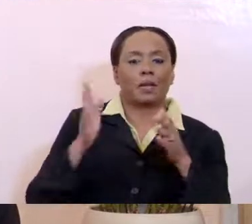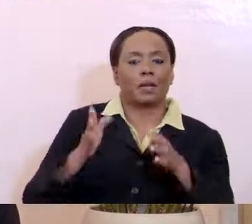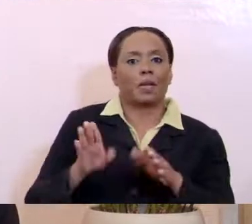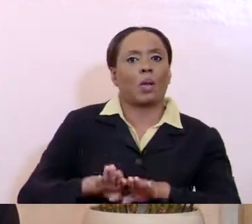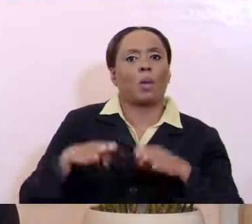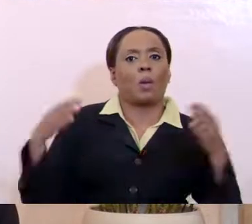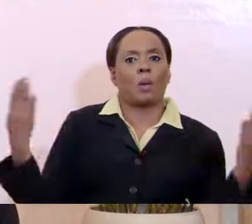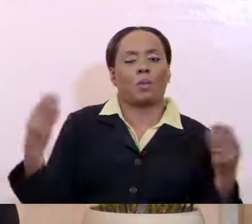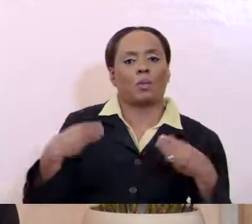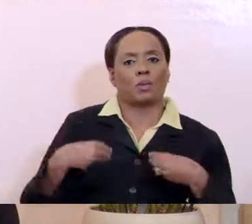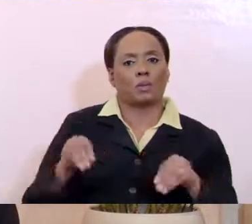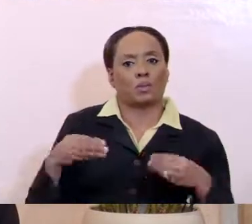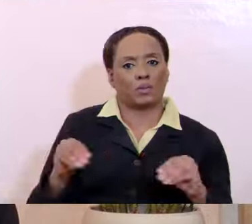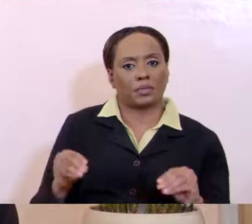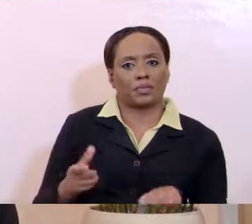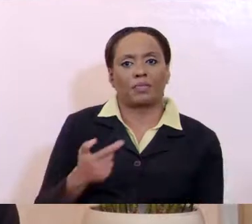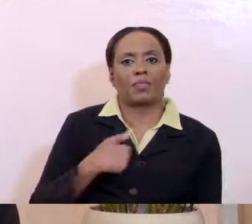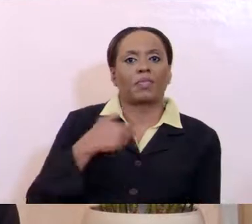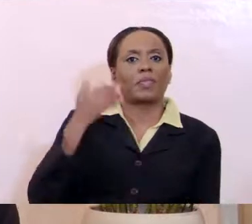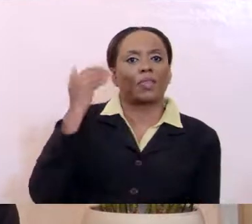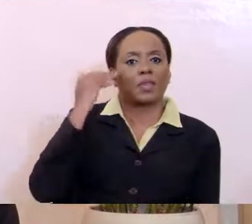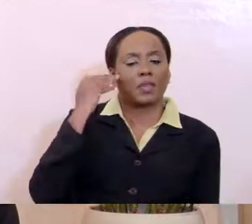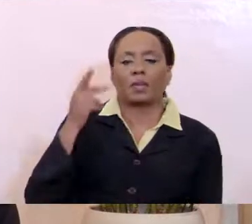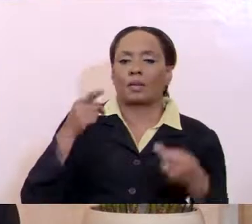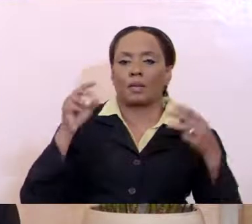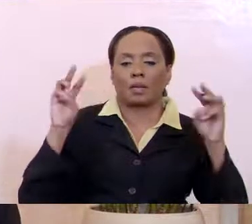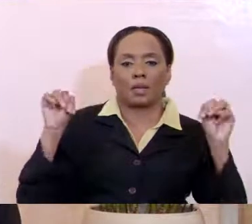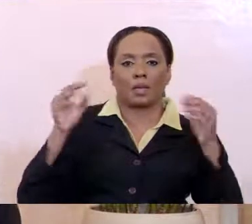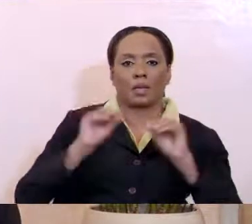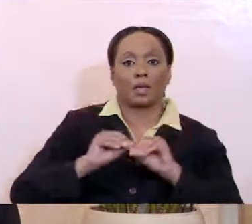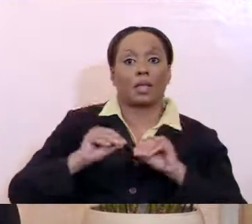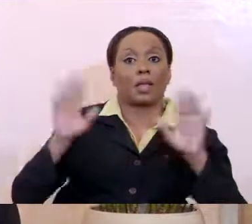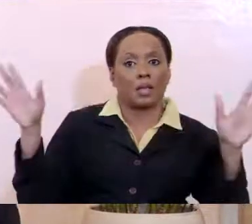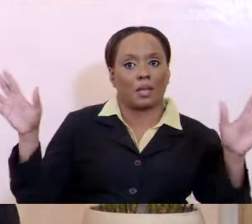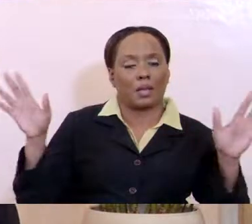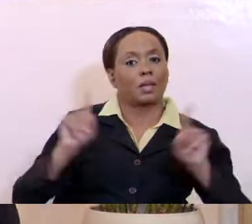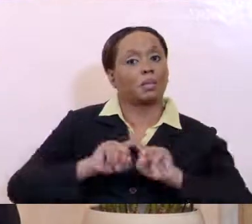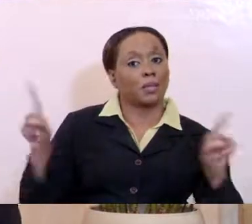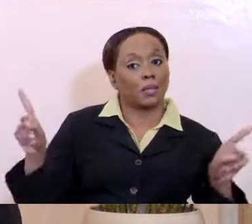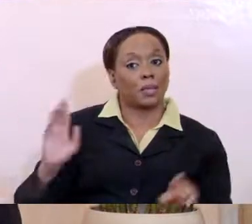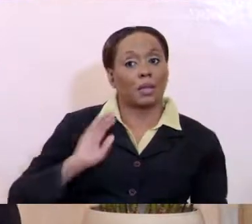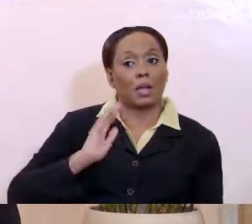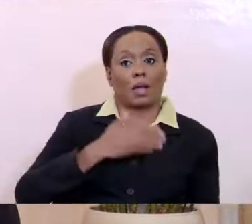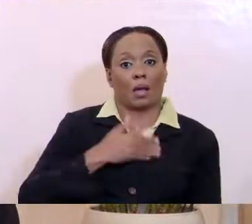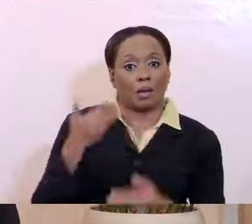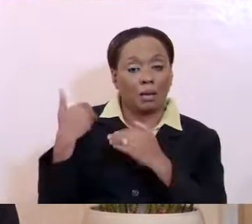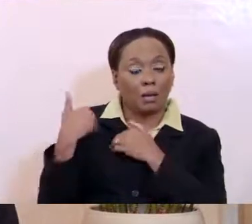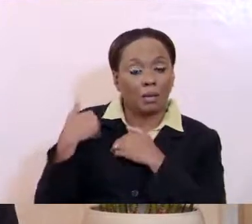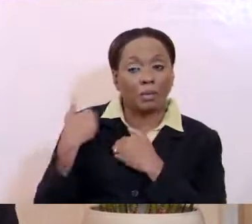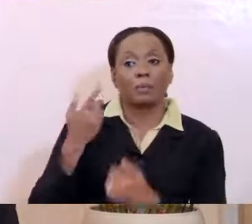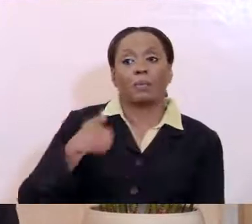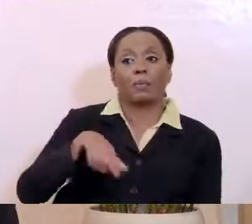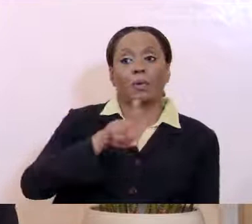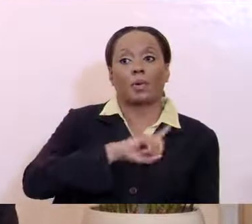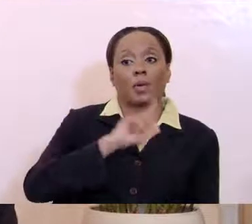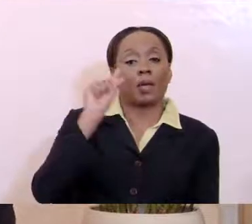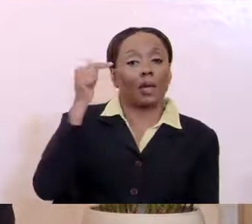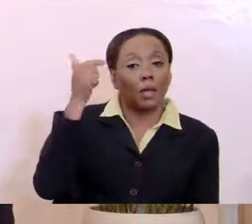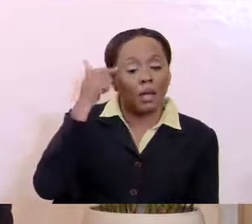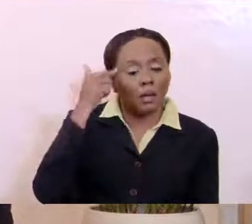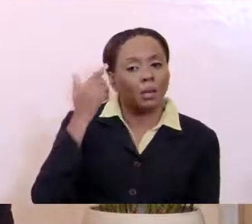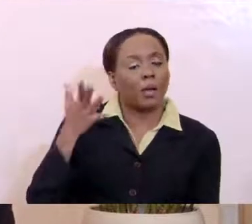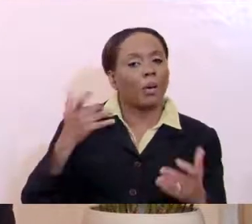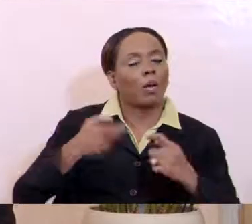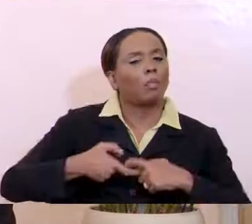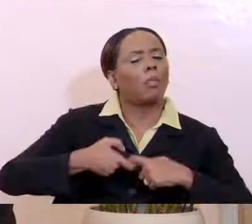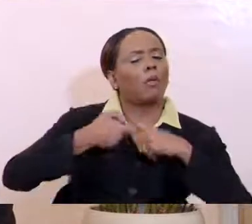shops. Now, I'm quite sure that the Prime Minister made it clear, but it is our duty as the government to try to rein things in before they